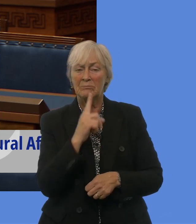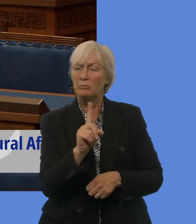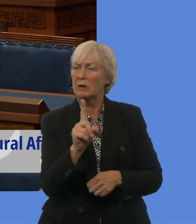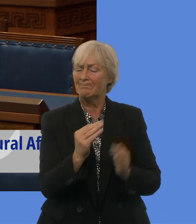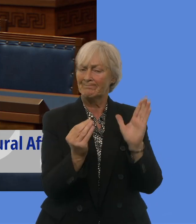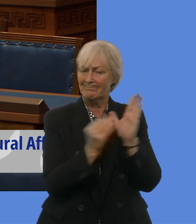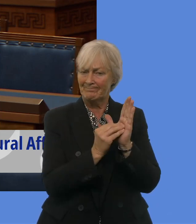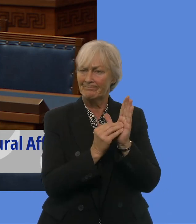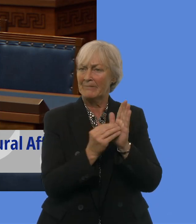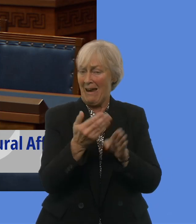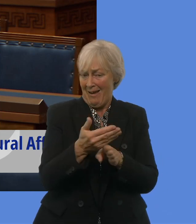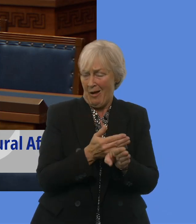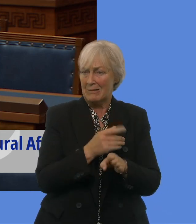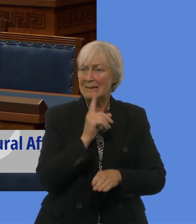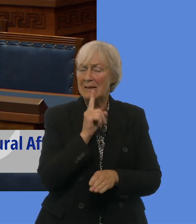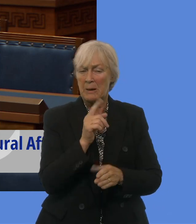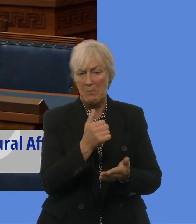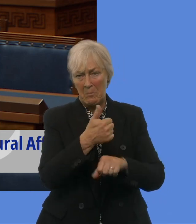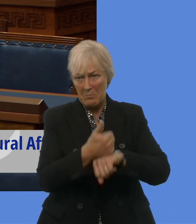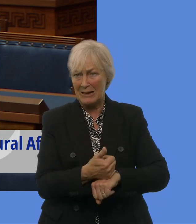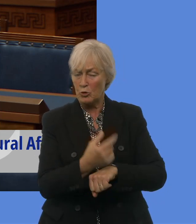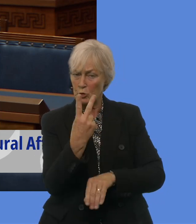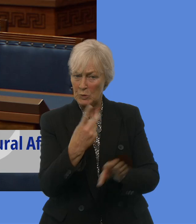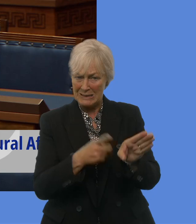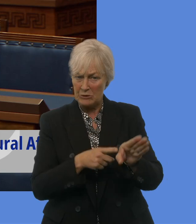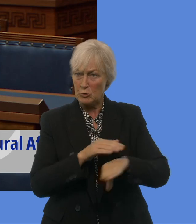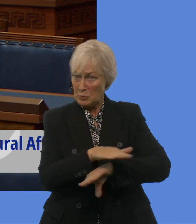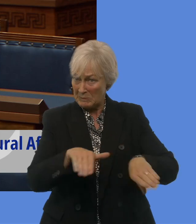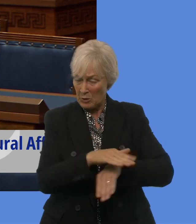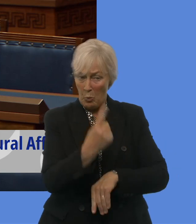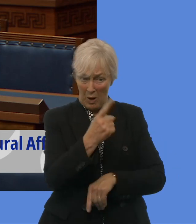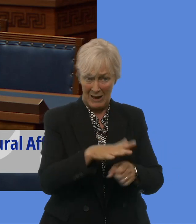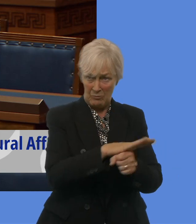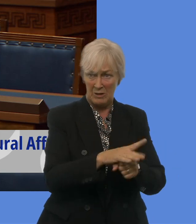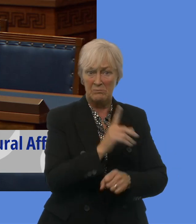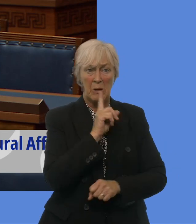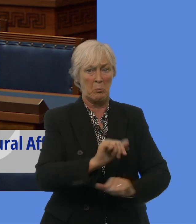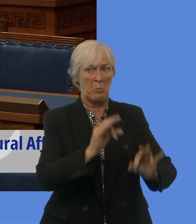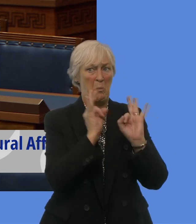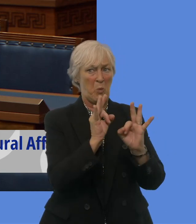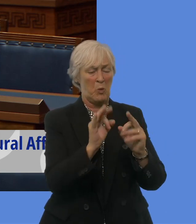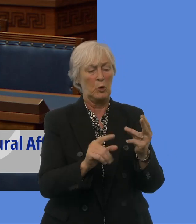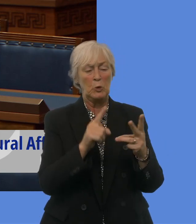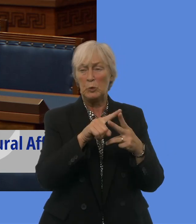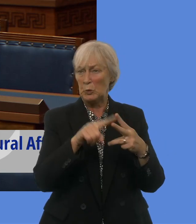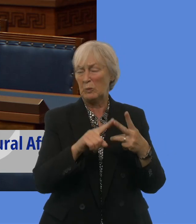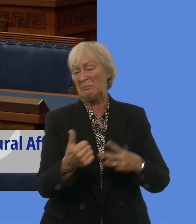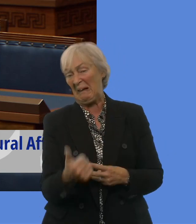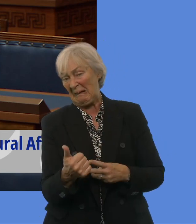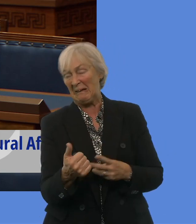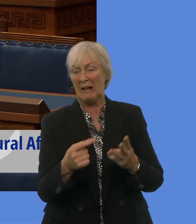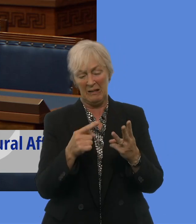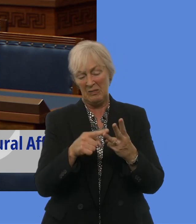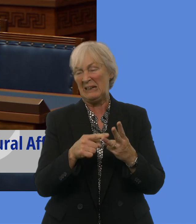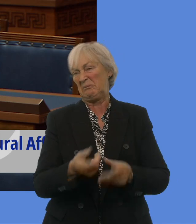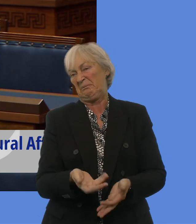these sites is preliminary and currently based upon 2 years of data. 1 site was classified as excellent, 2 as good, 3 as sufficient, and